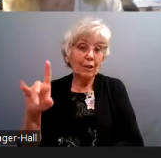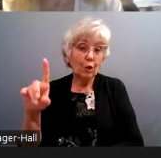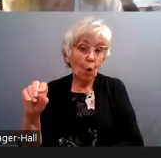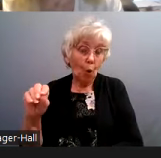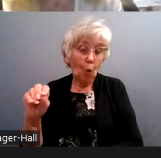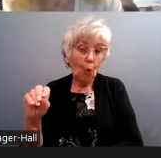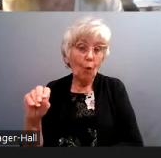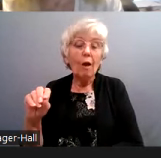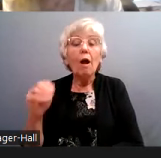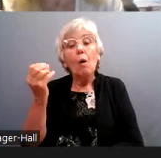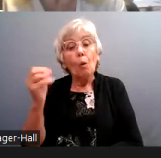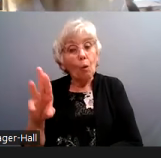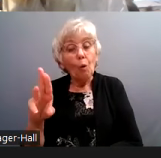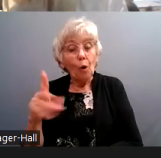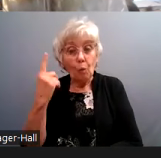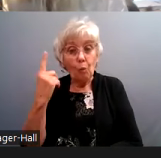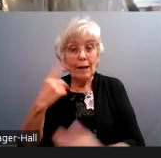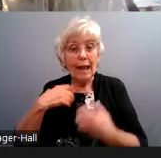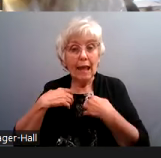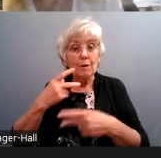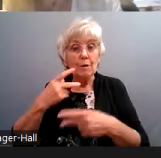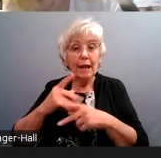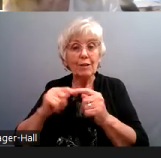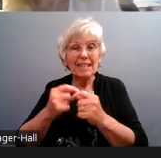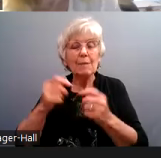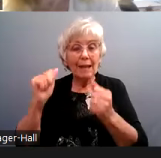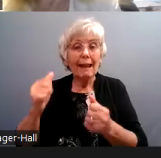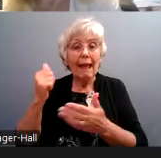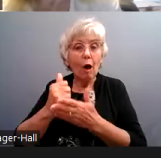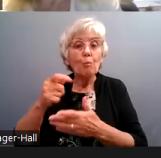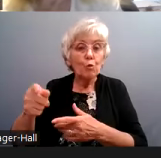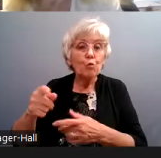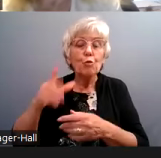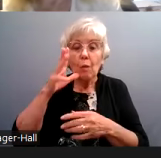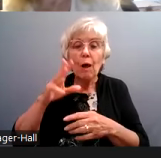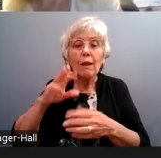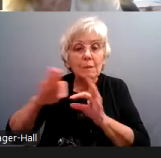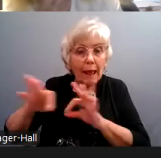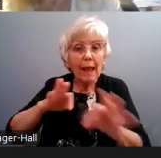or one of our animal care team can walk you through that.